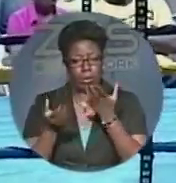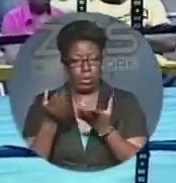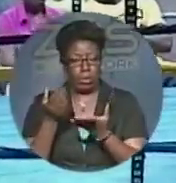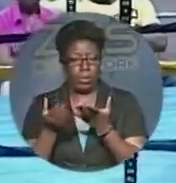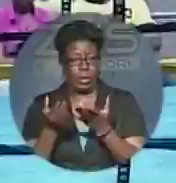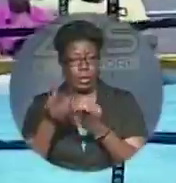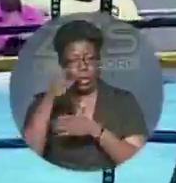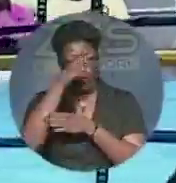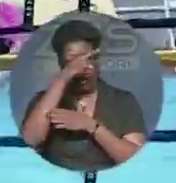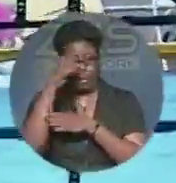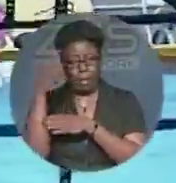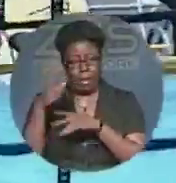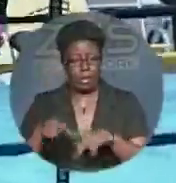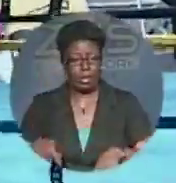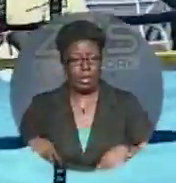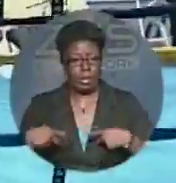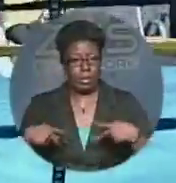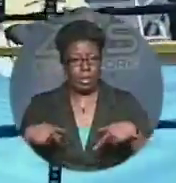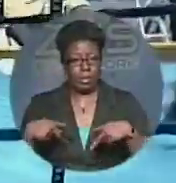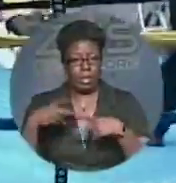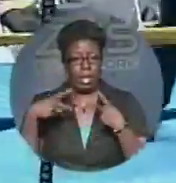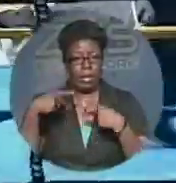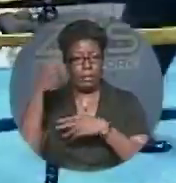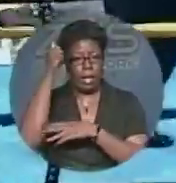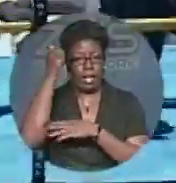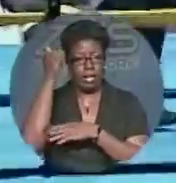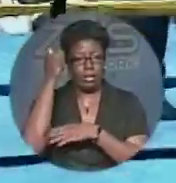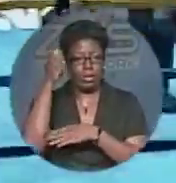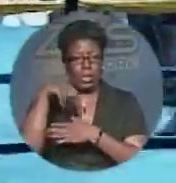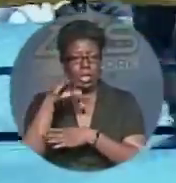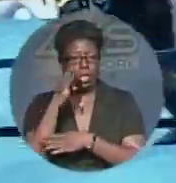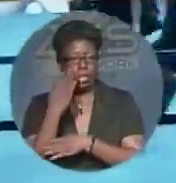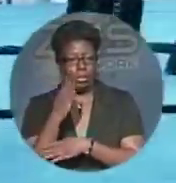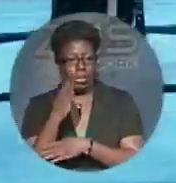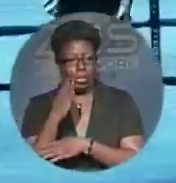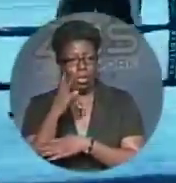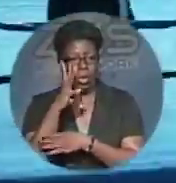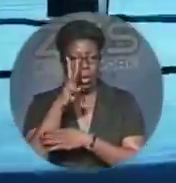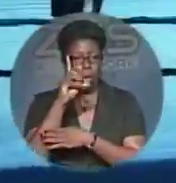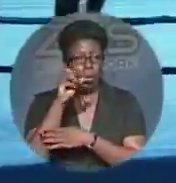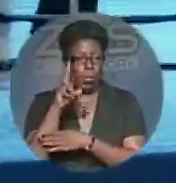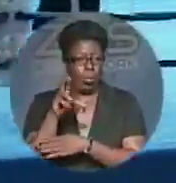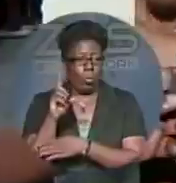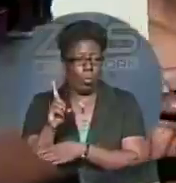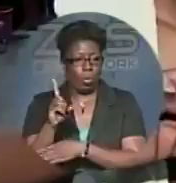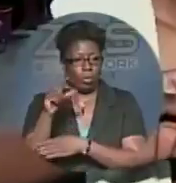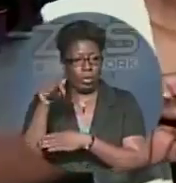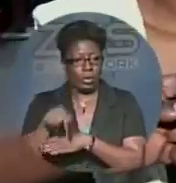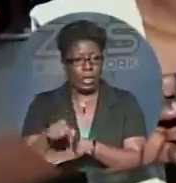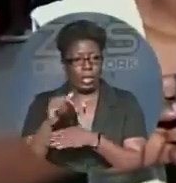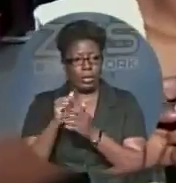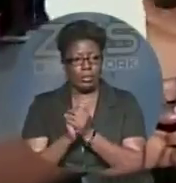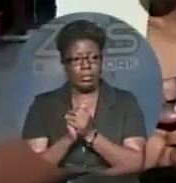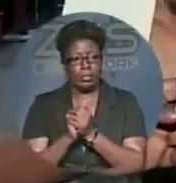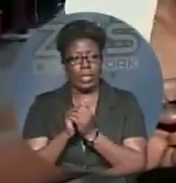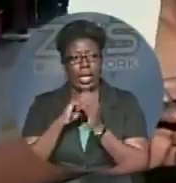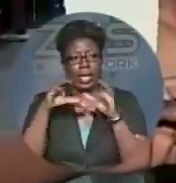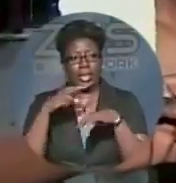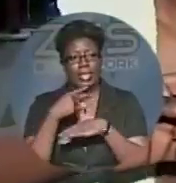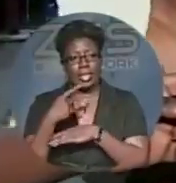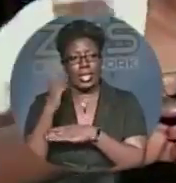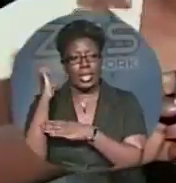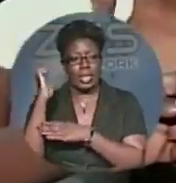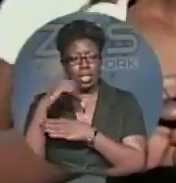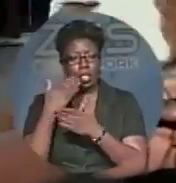in the black trunks taking on Anton Ward in the blue? And Ward would go down to the canvas. All I can say is that he's a